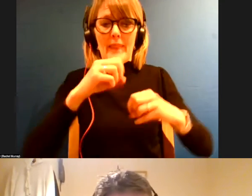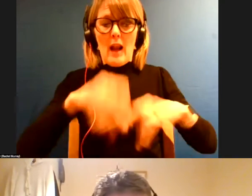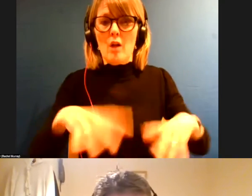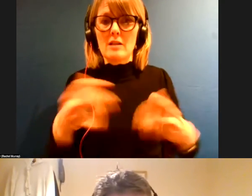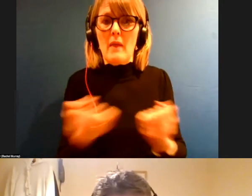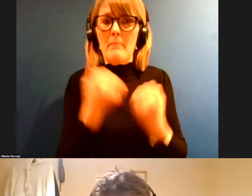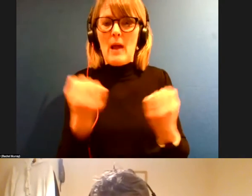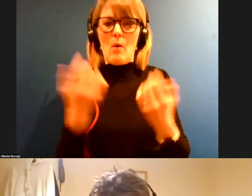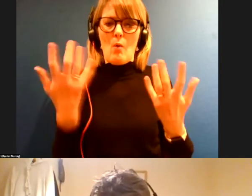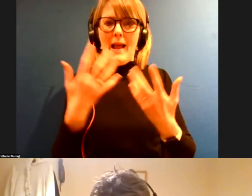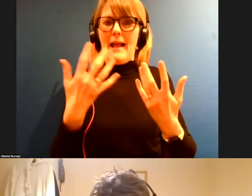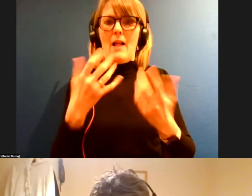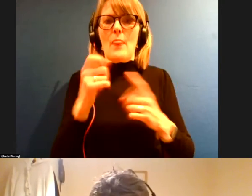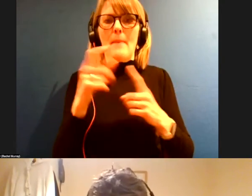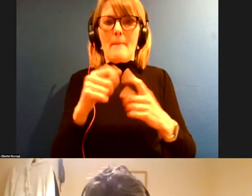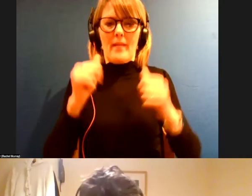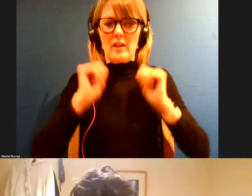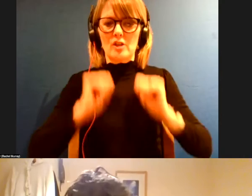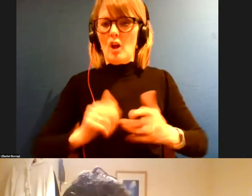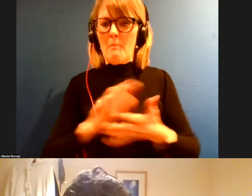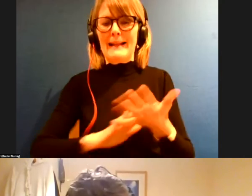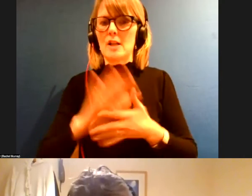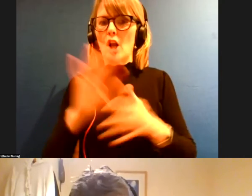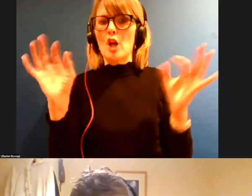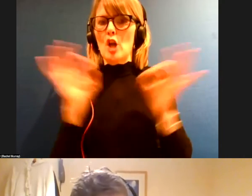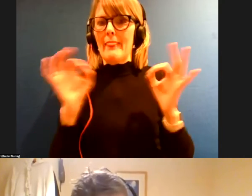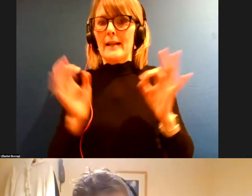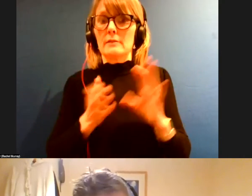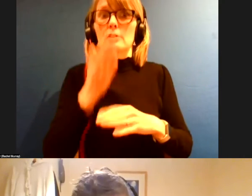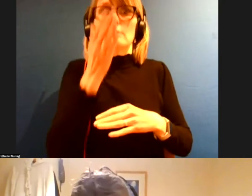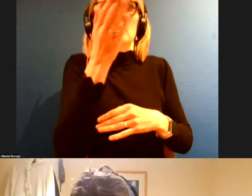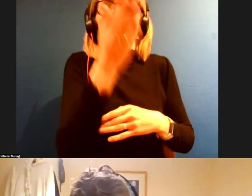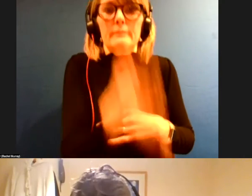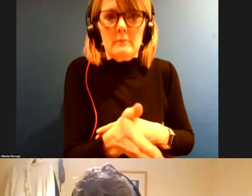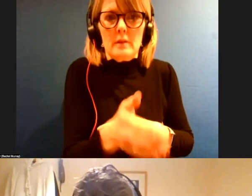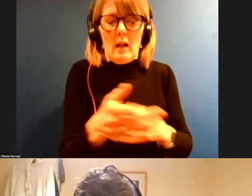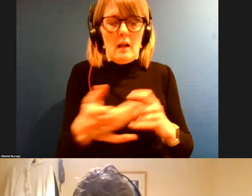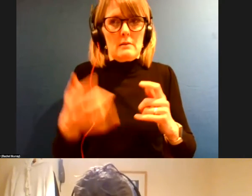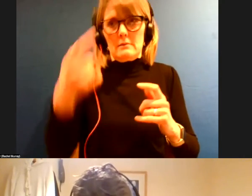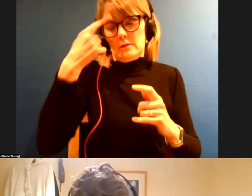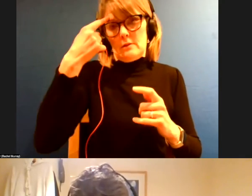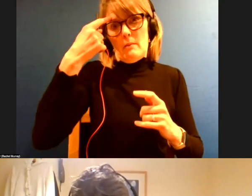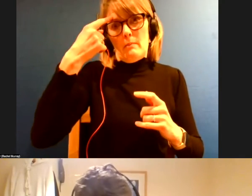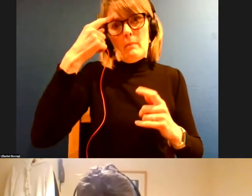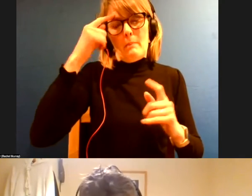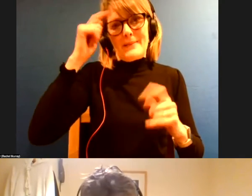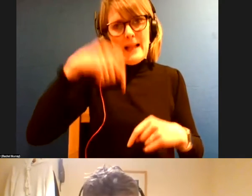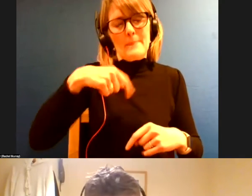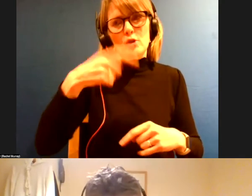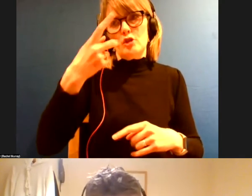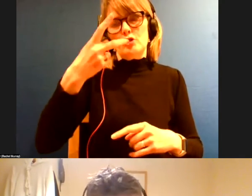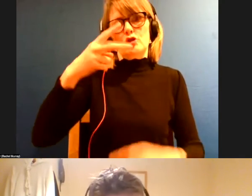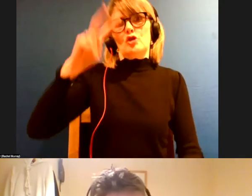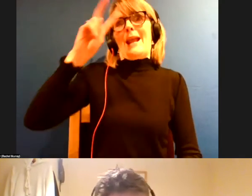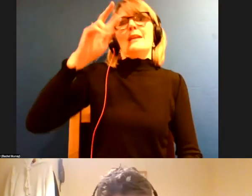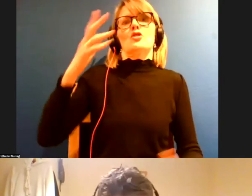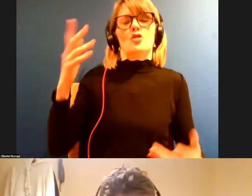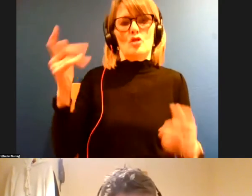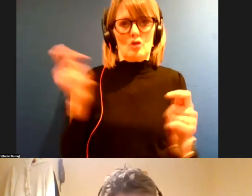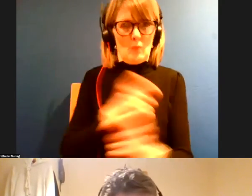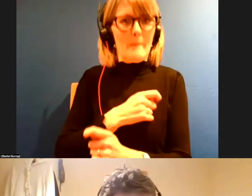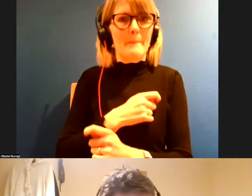meant nothing, and changed that whole perception. That's what we need. We need people to, so